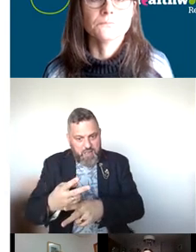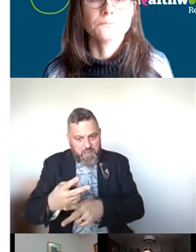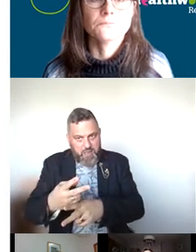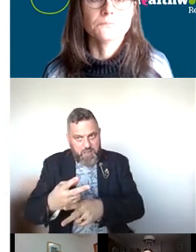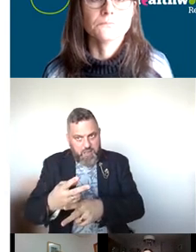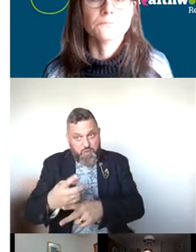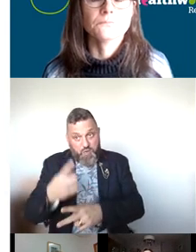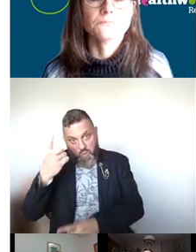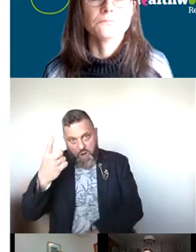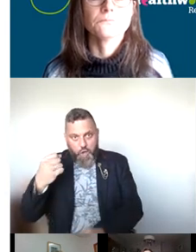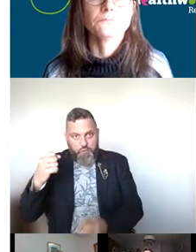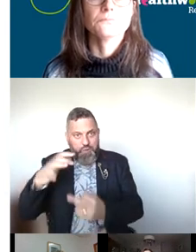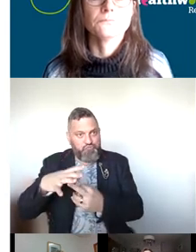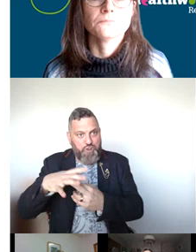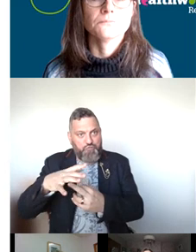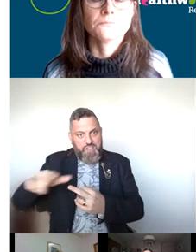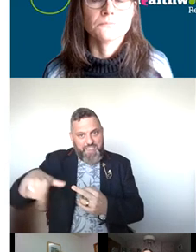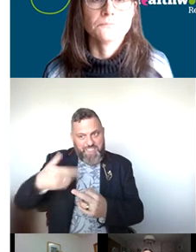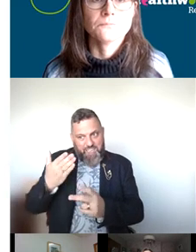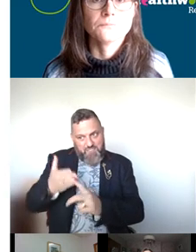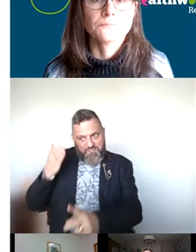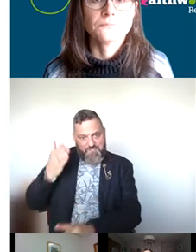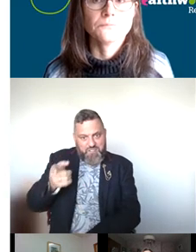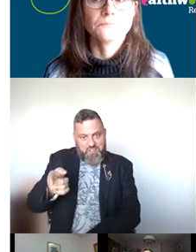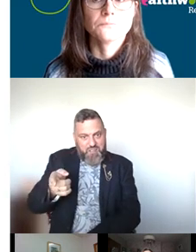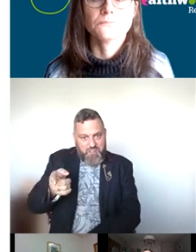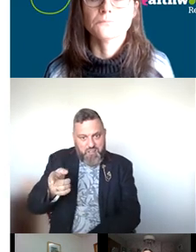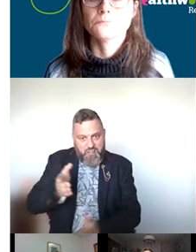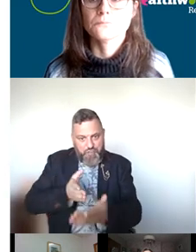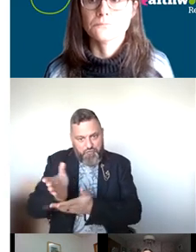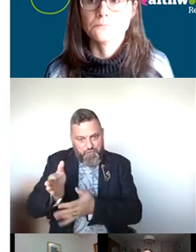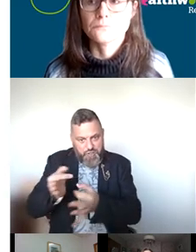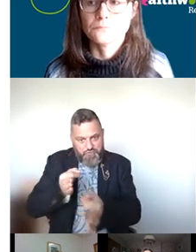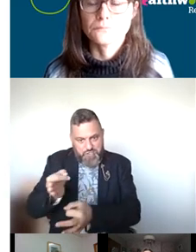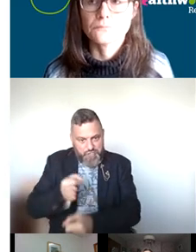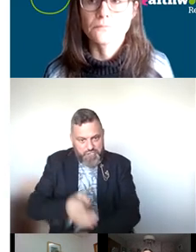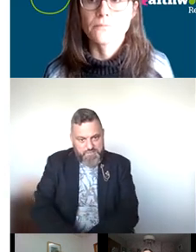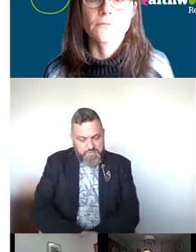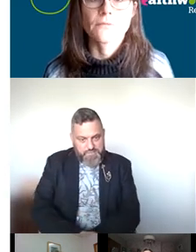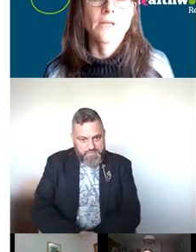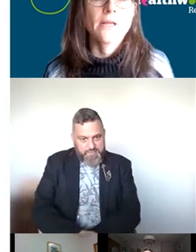much one of the priorities that we have identified that we need to address through this strategy.